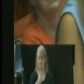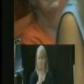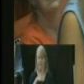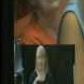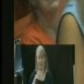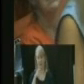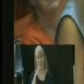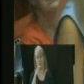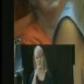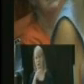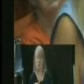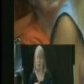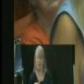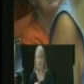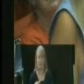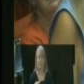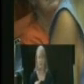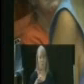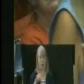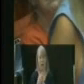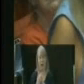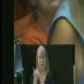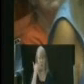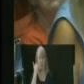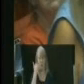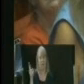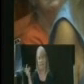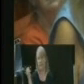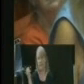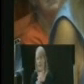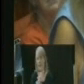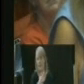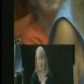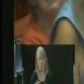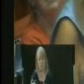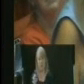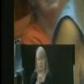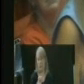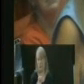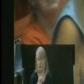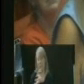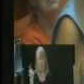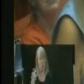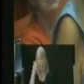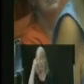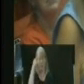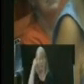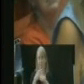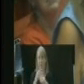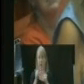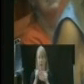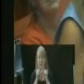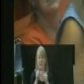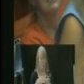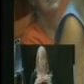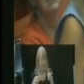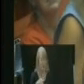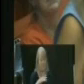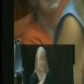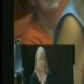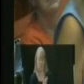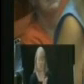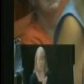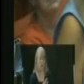24/7 job. You're constantly thinking about continuous improvement and what you're doing in your school, and having